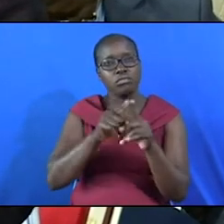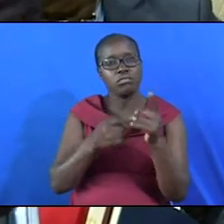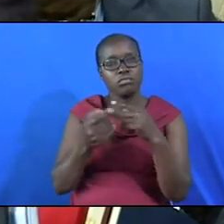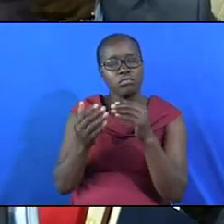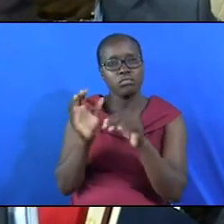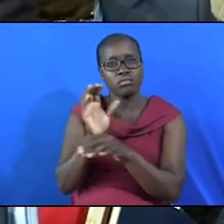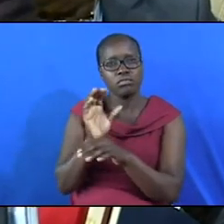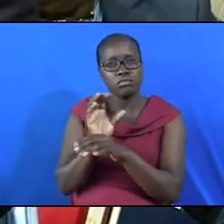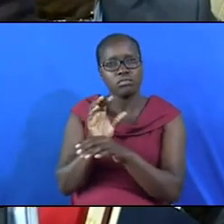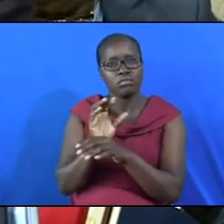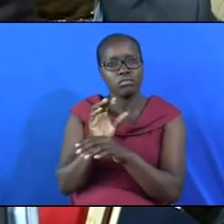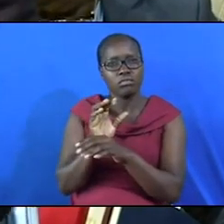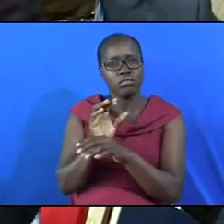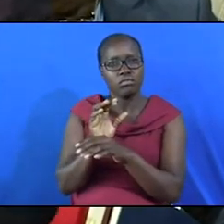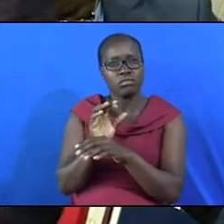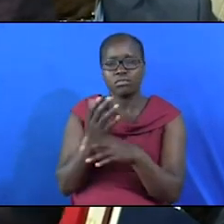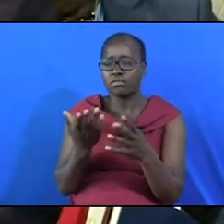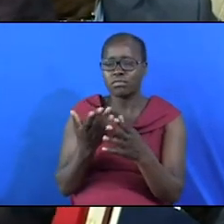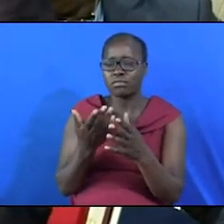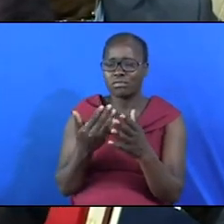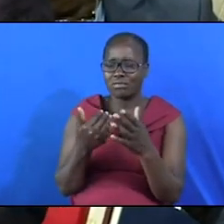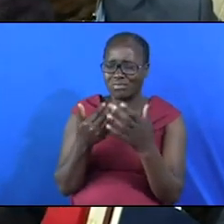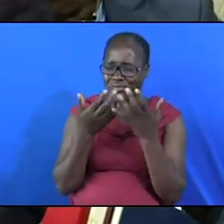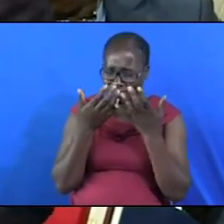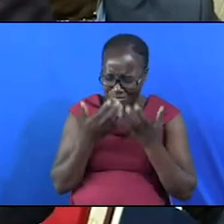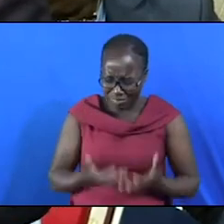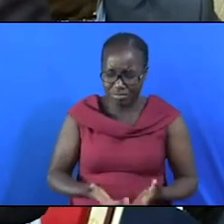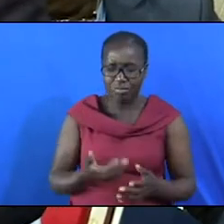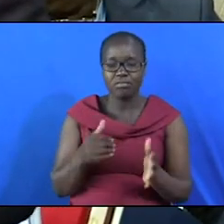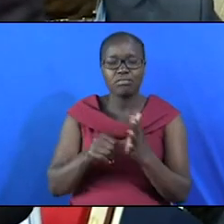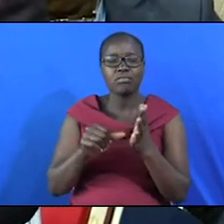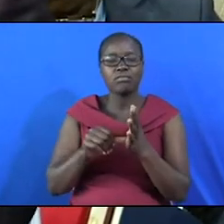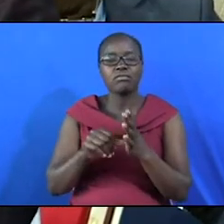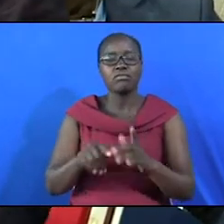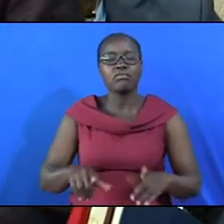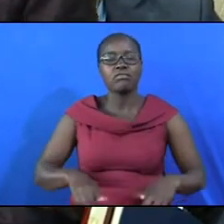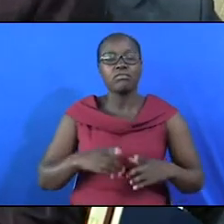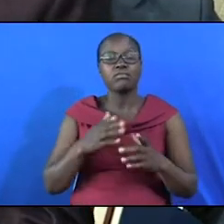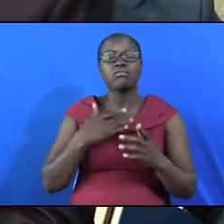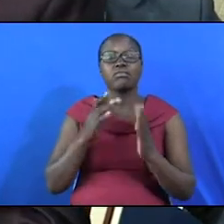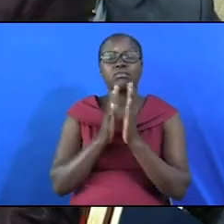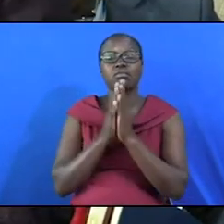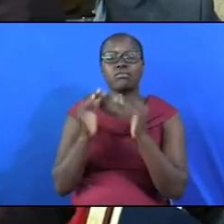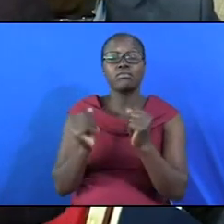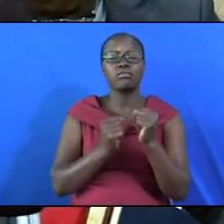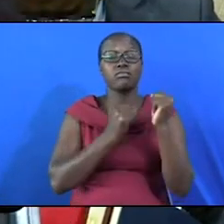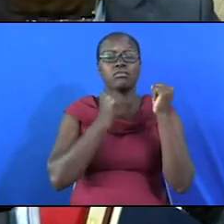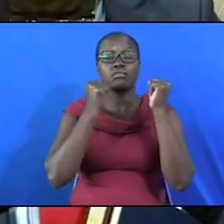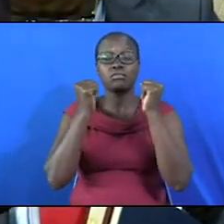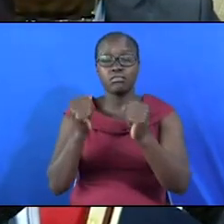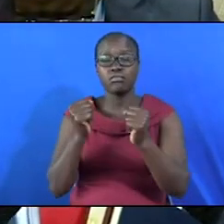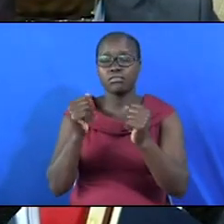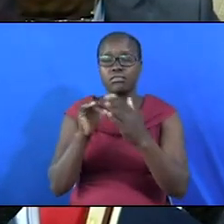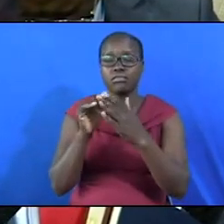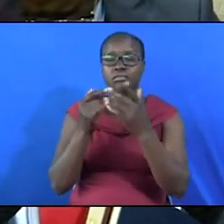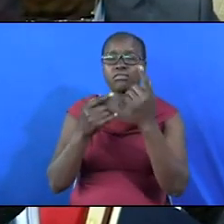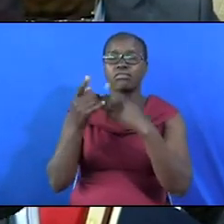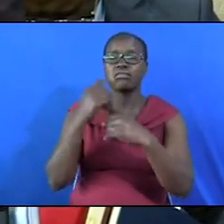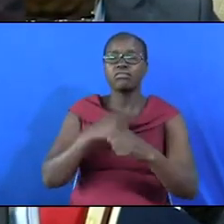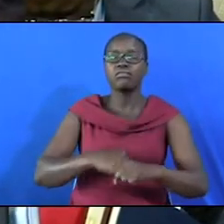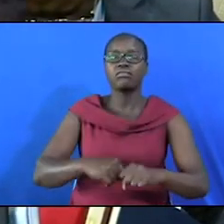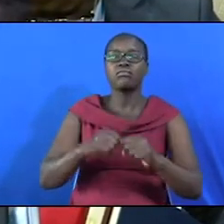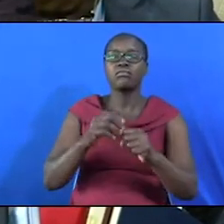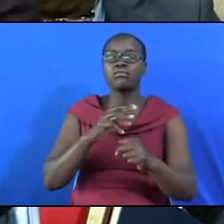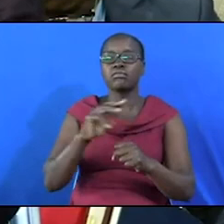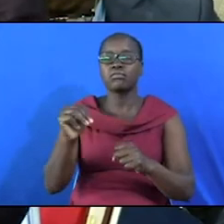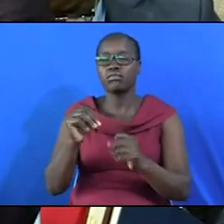morning, weighed down by the difficulties of this life. It is my prayer, Lord Almighty, that you may be able to come through for them. Father, I want